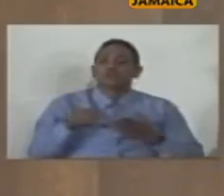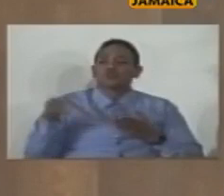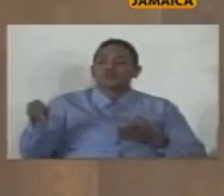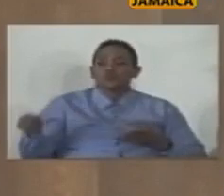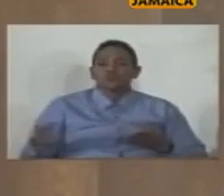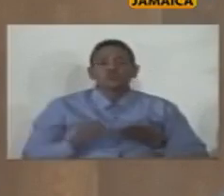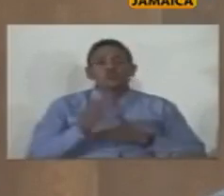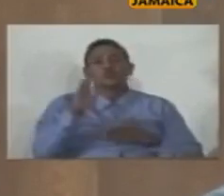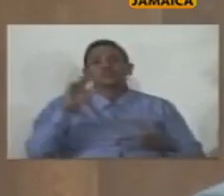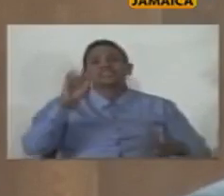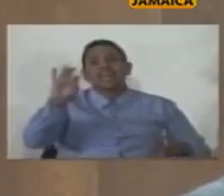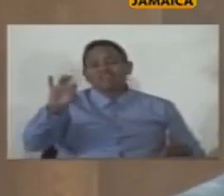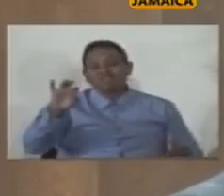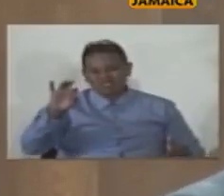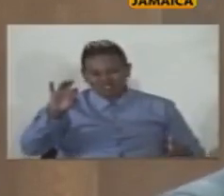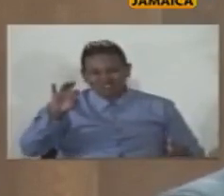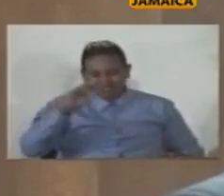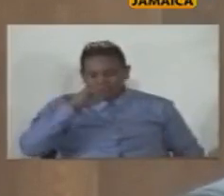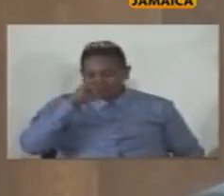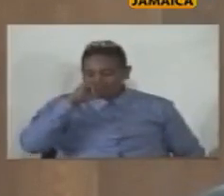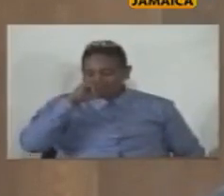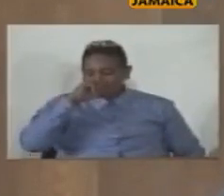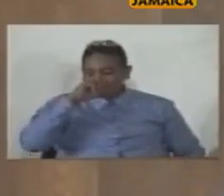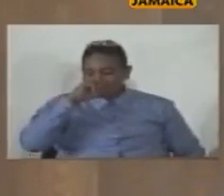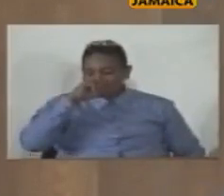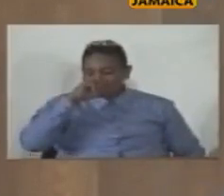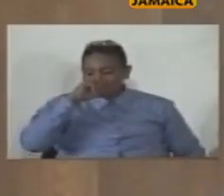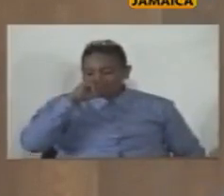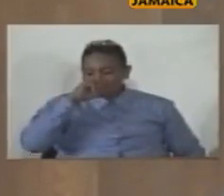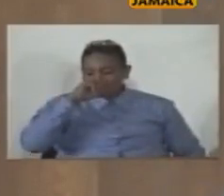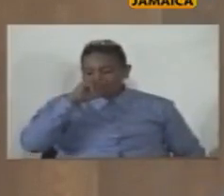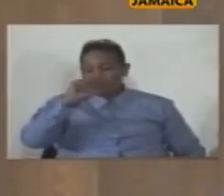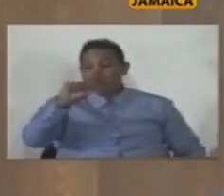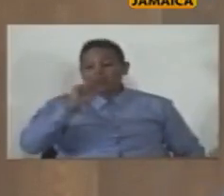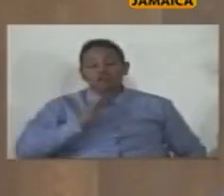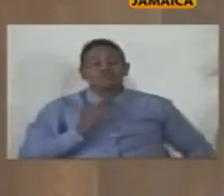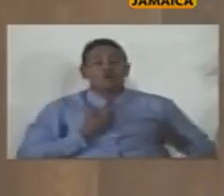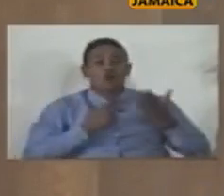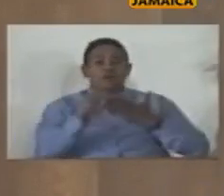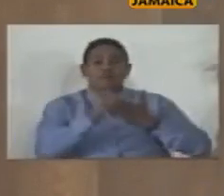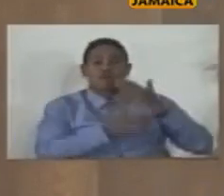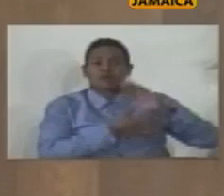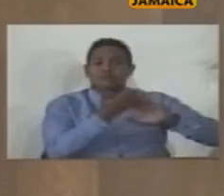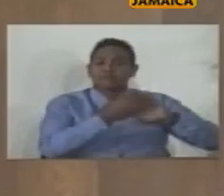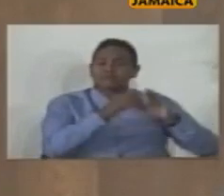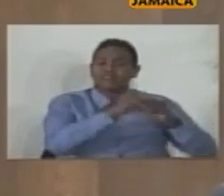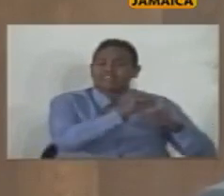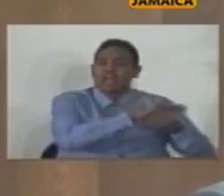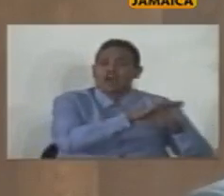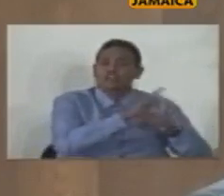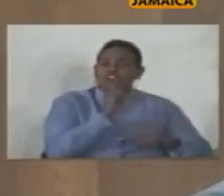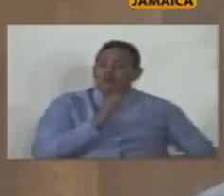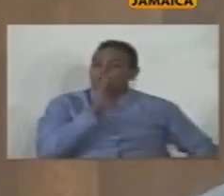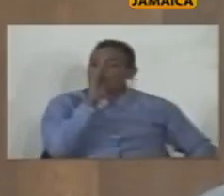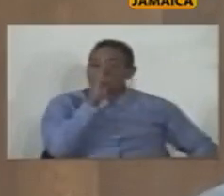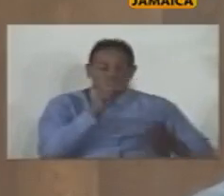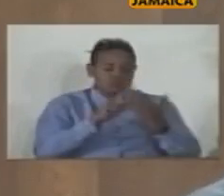CDF. Mr. Speaker, one of the flagship programs in the constituency is our Breakfast program.